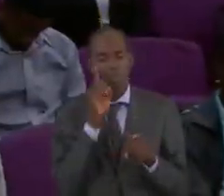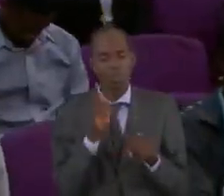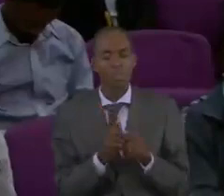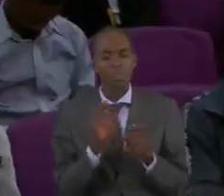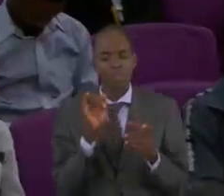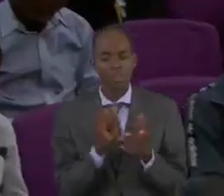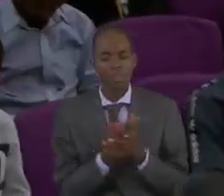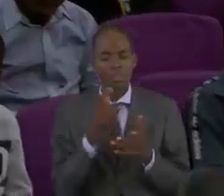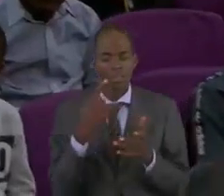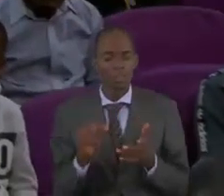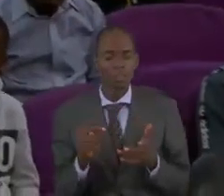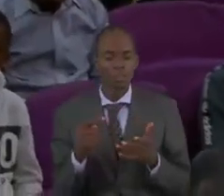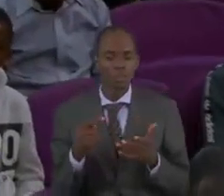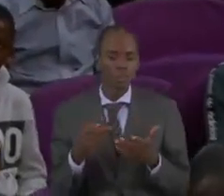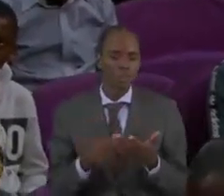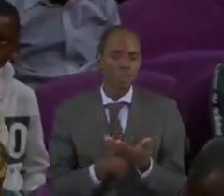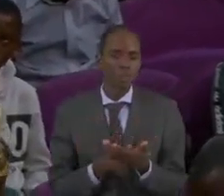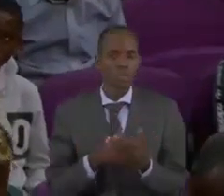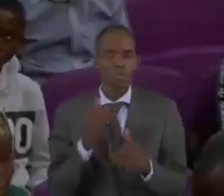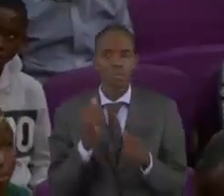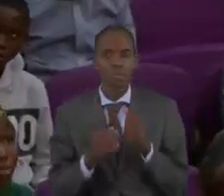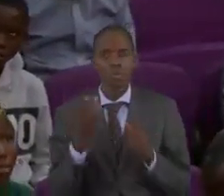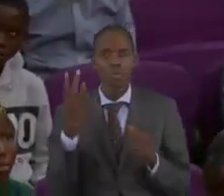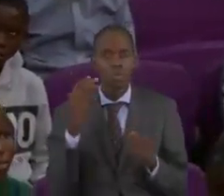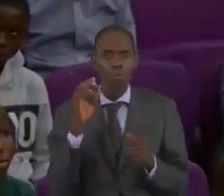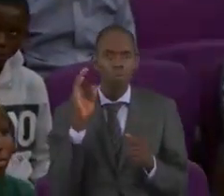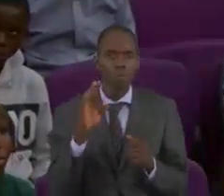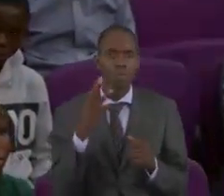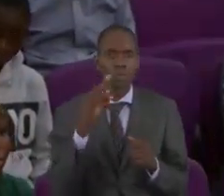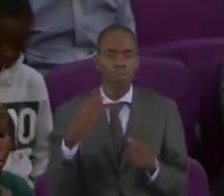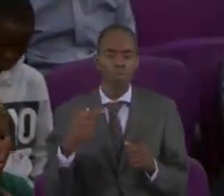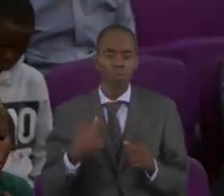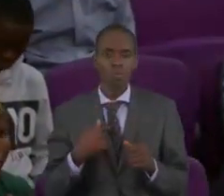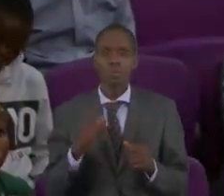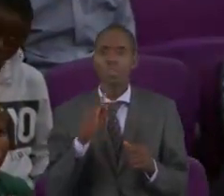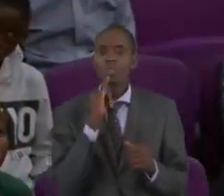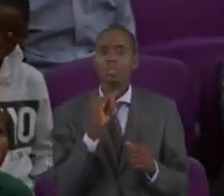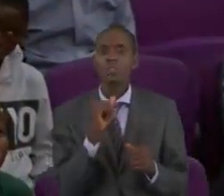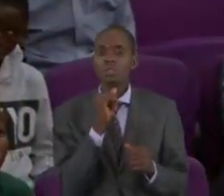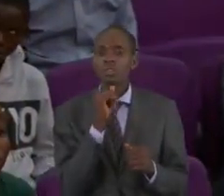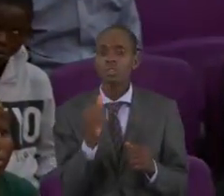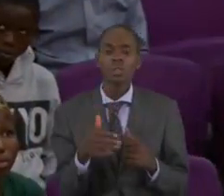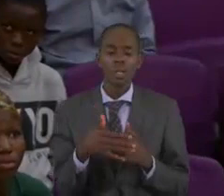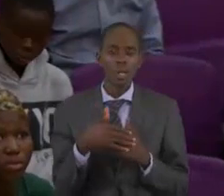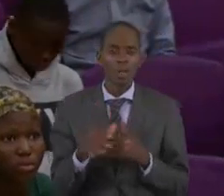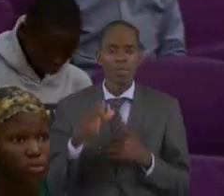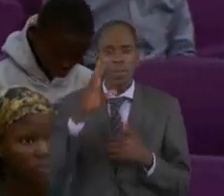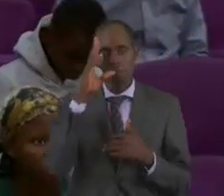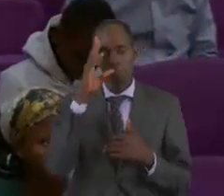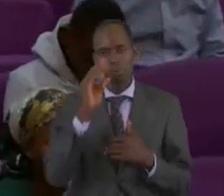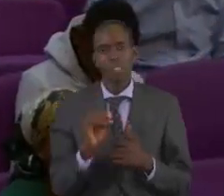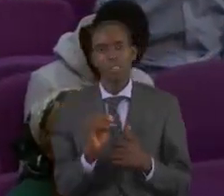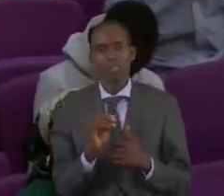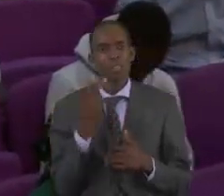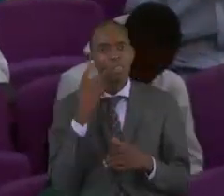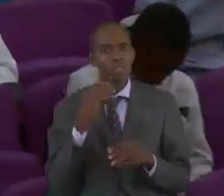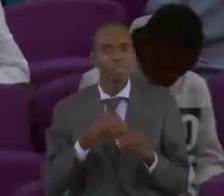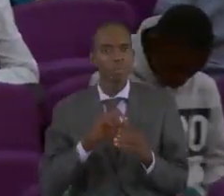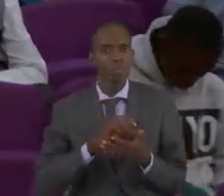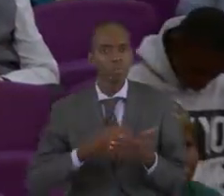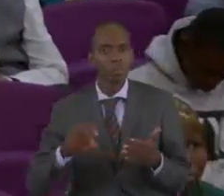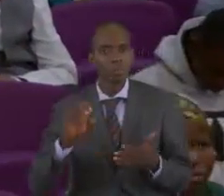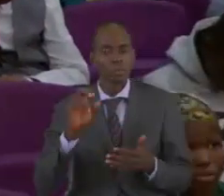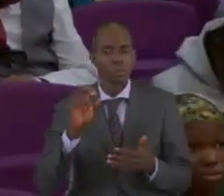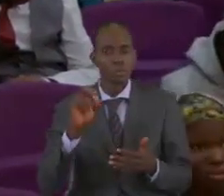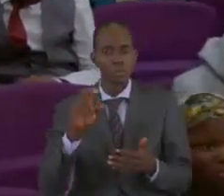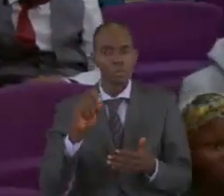gospel which was preached of me is not after man. Then in verse 12,